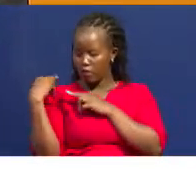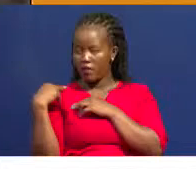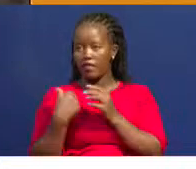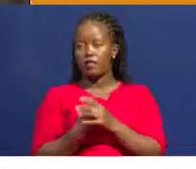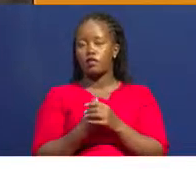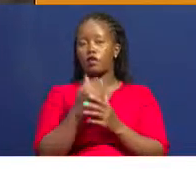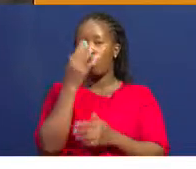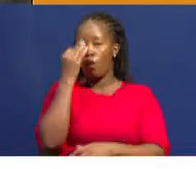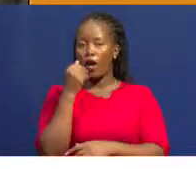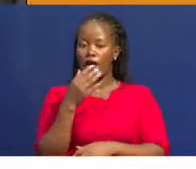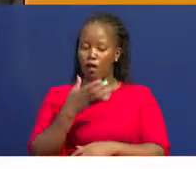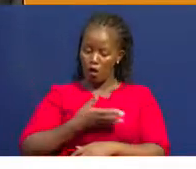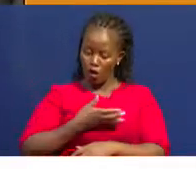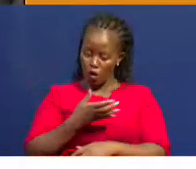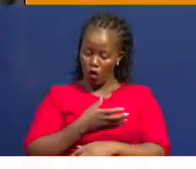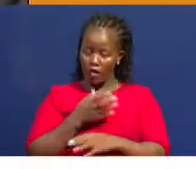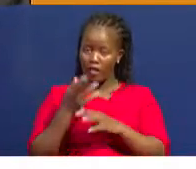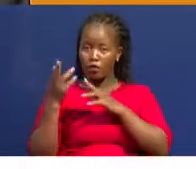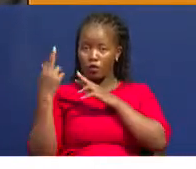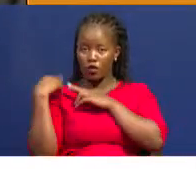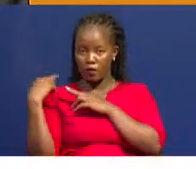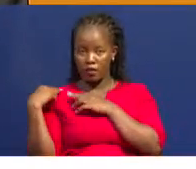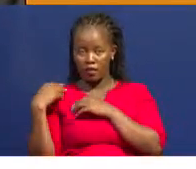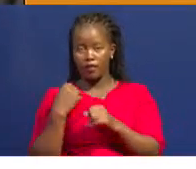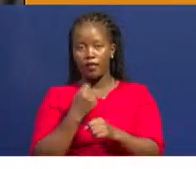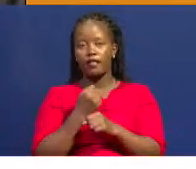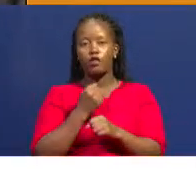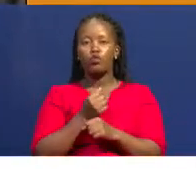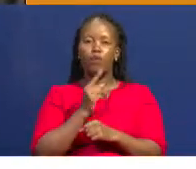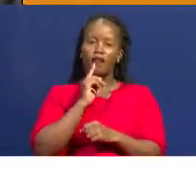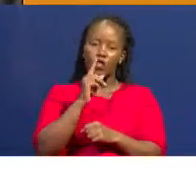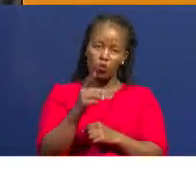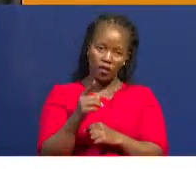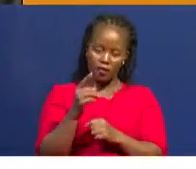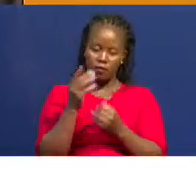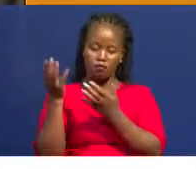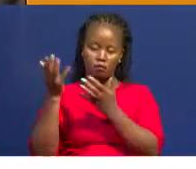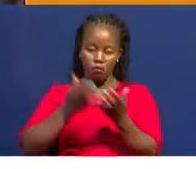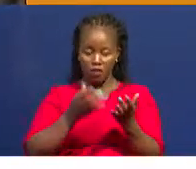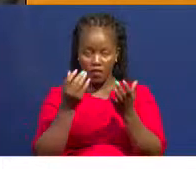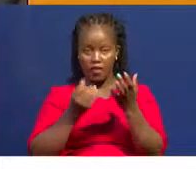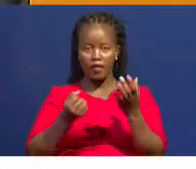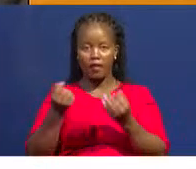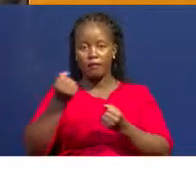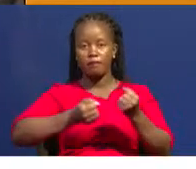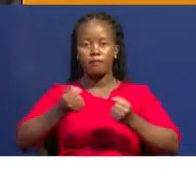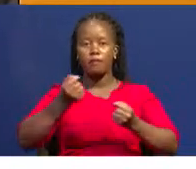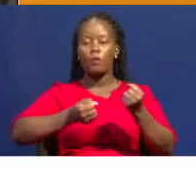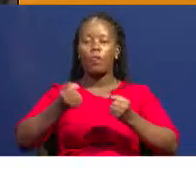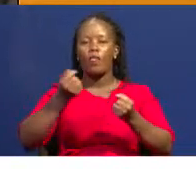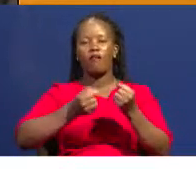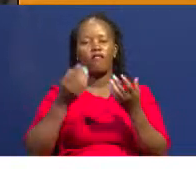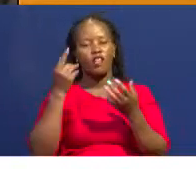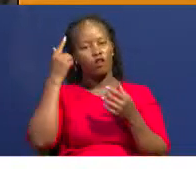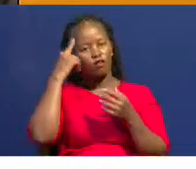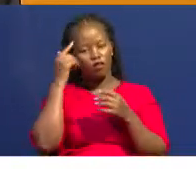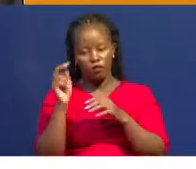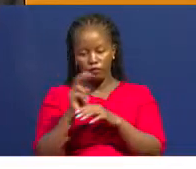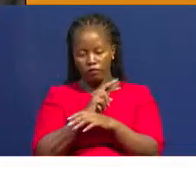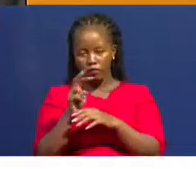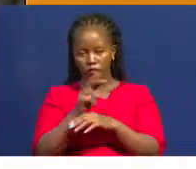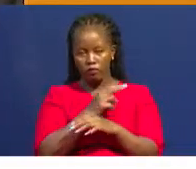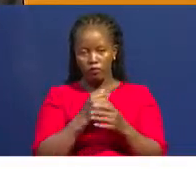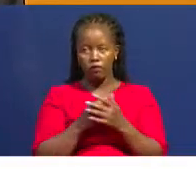of the owner to ensure that he presents the vehicle, he or she presents the vehicle for inspection.